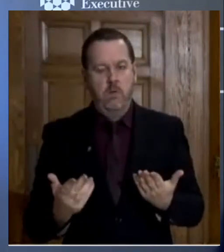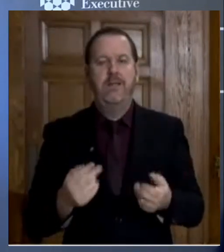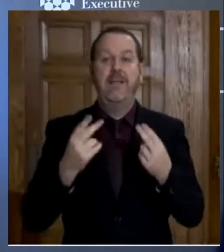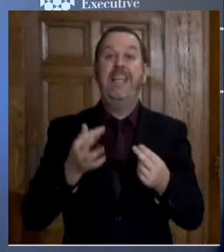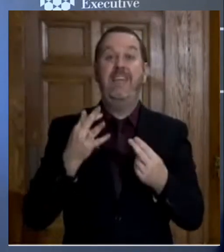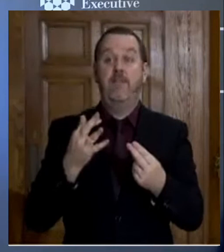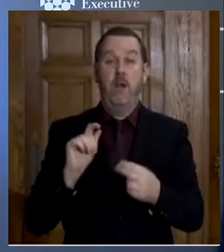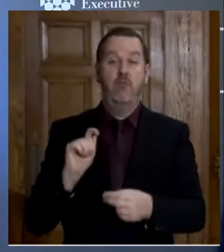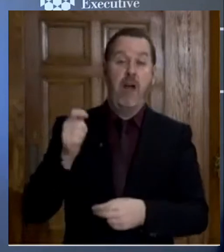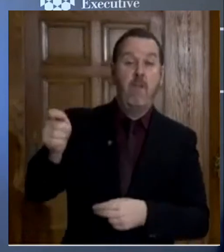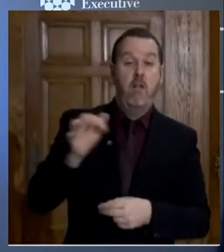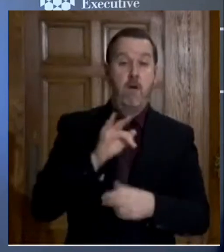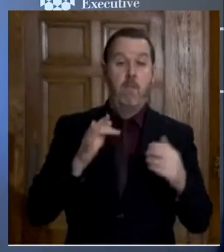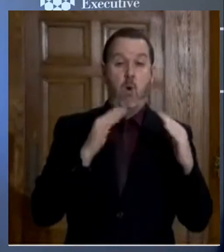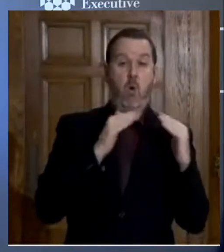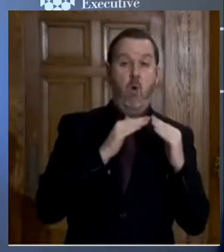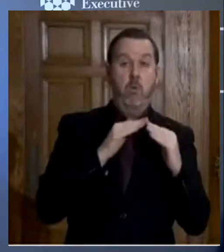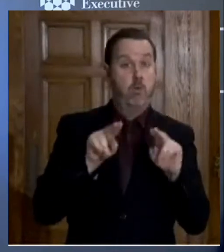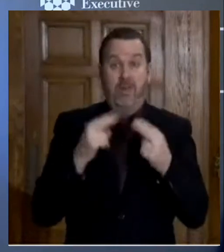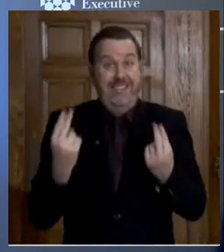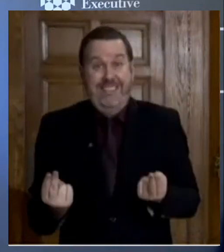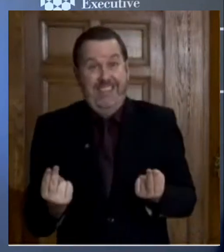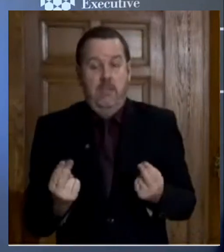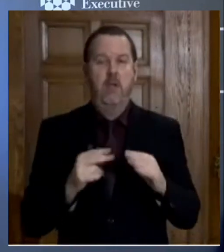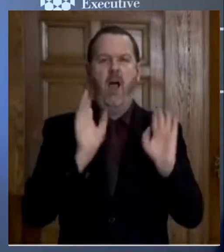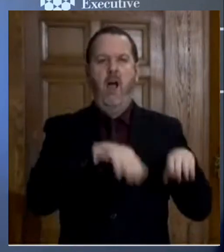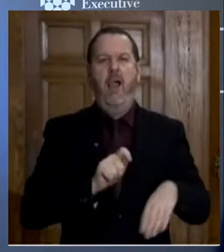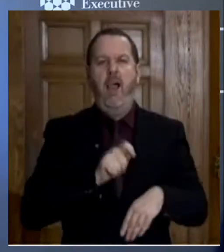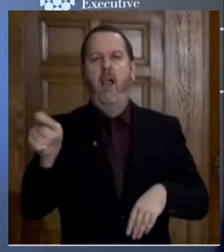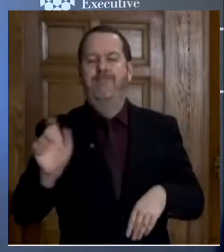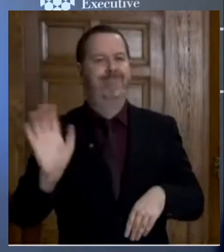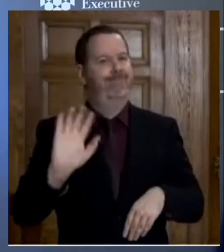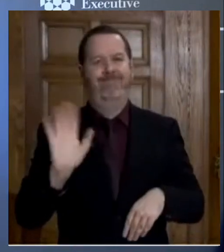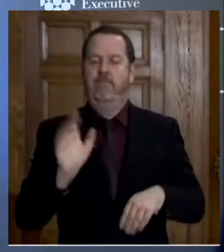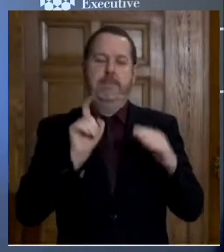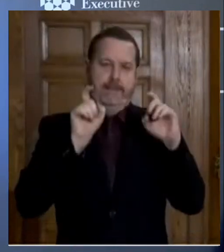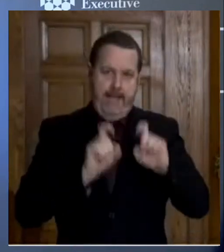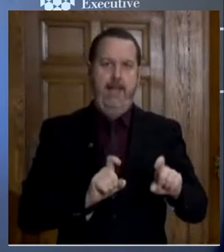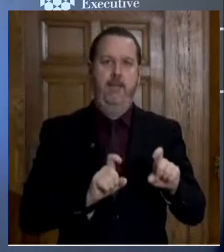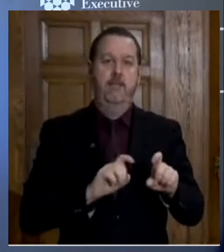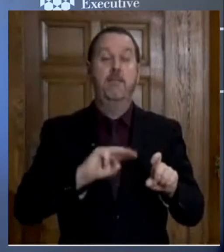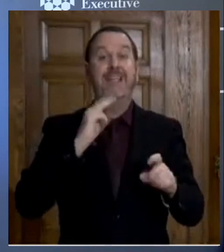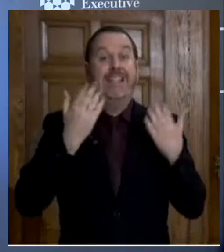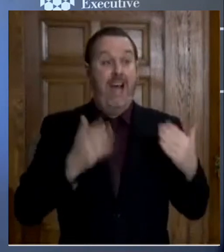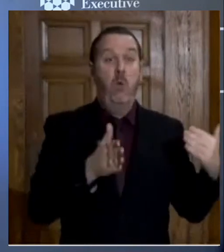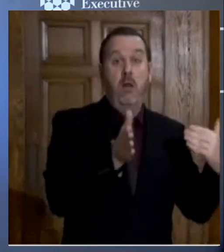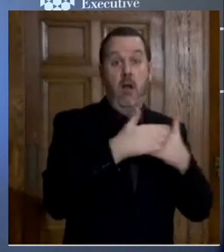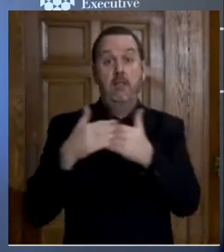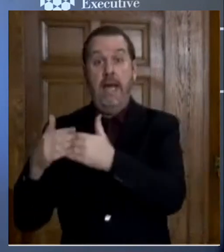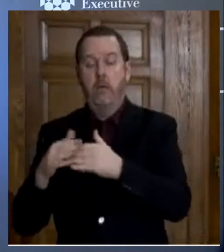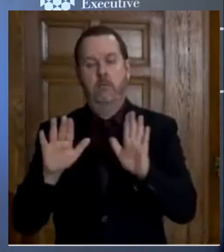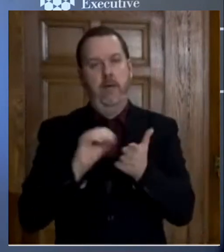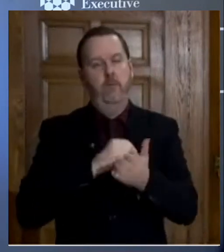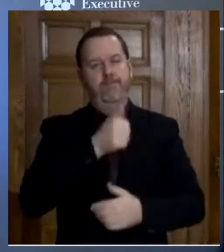trips from home, to stay there for a bit longer to get the maximum out of this period of restriction, so that the pressures